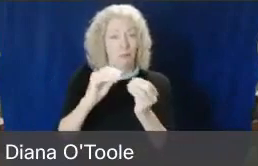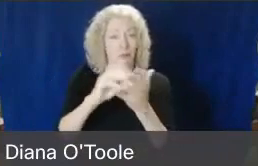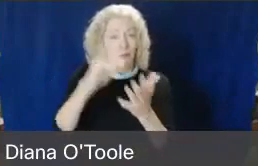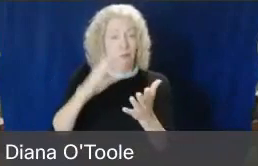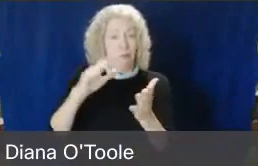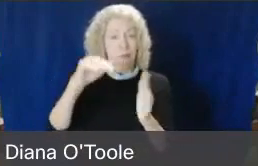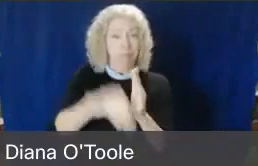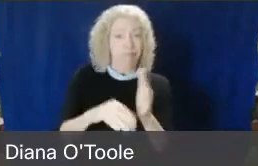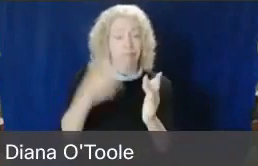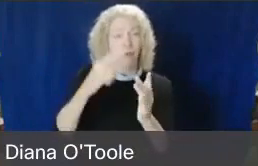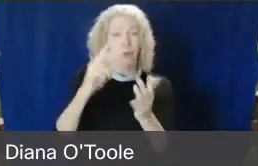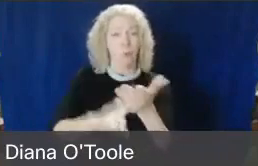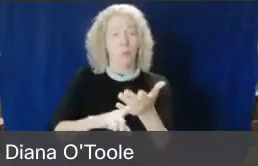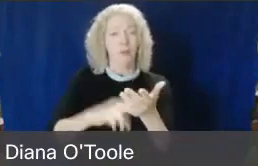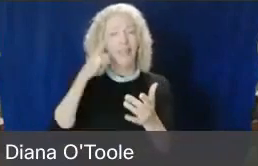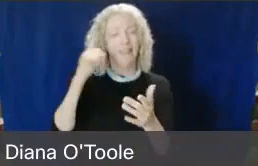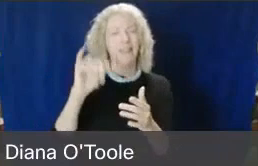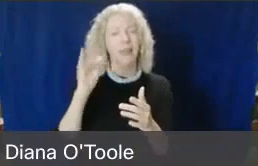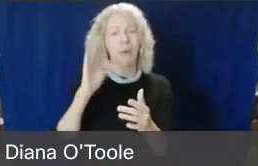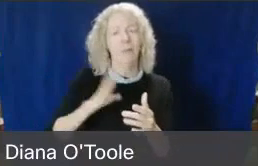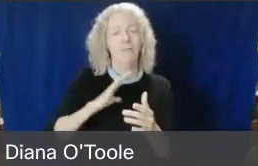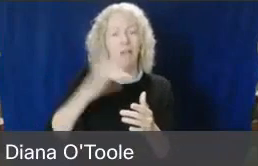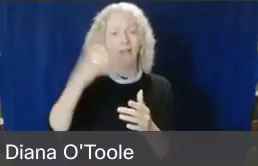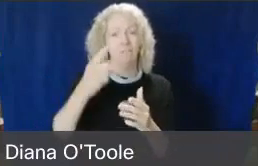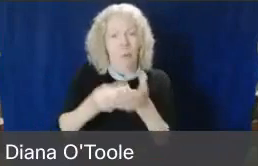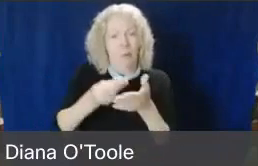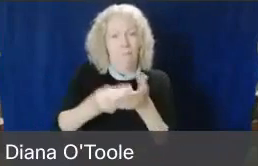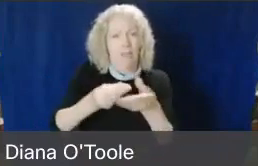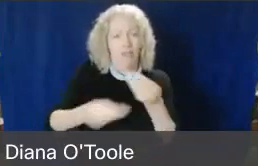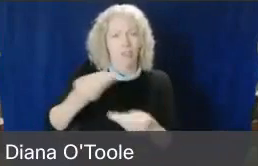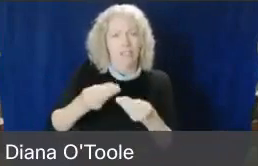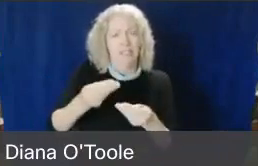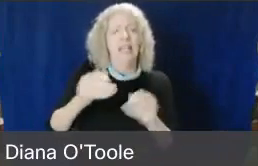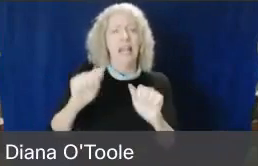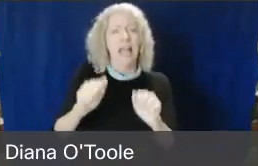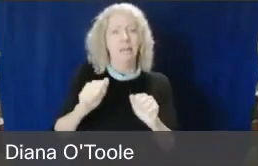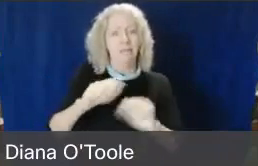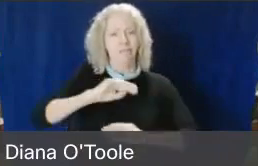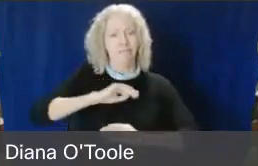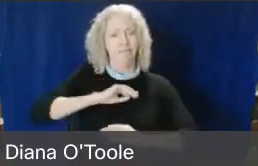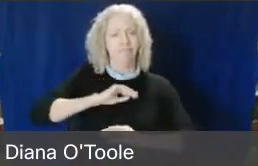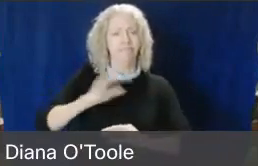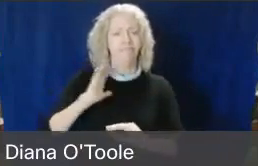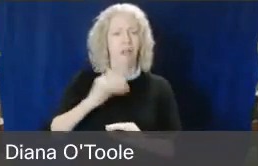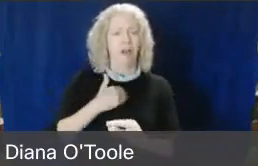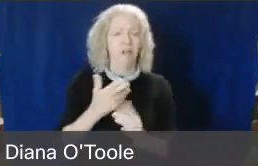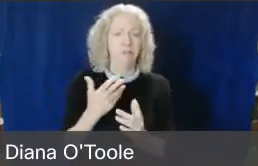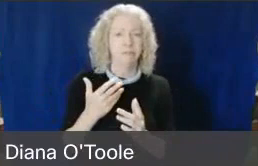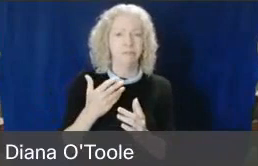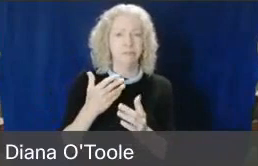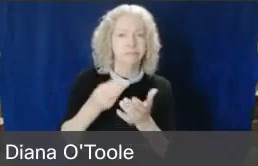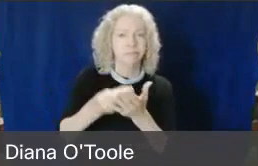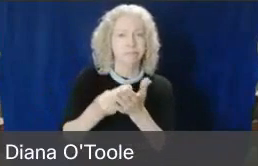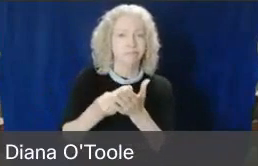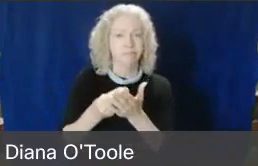our budget looks like and being able to meet the fiscal responsibilities of the college. What I'm concerned about when I